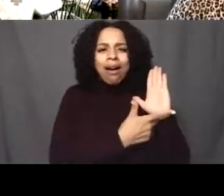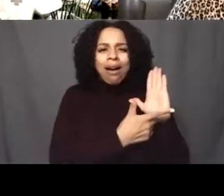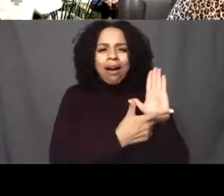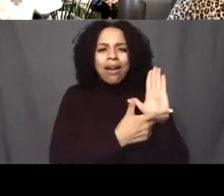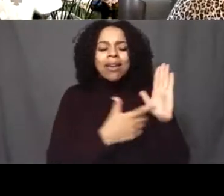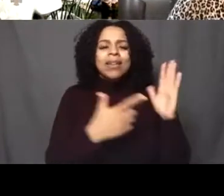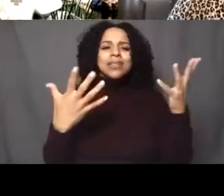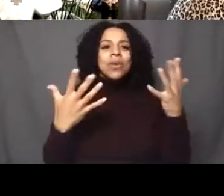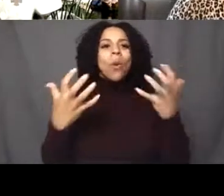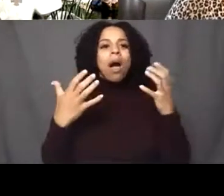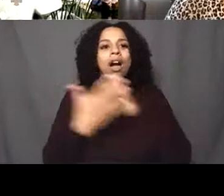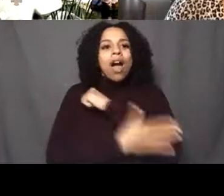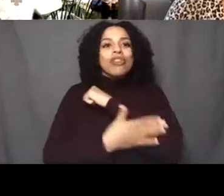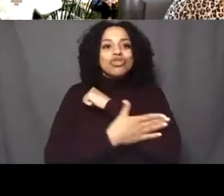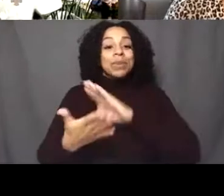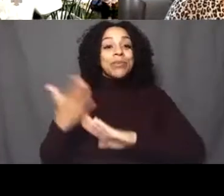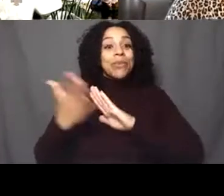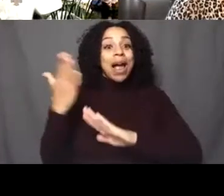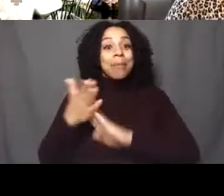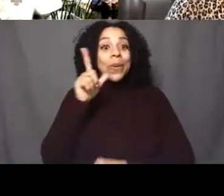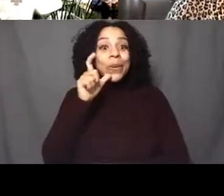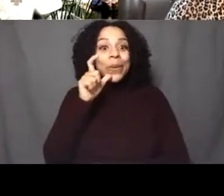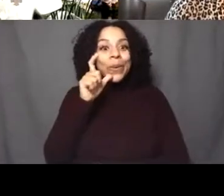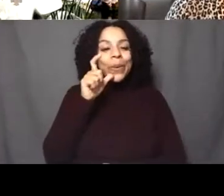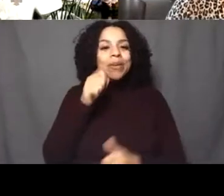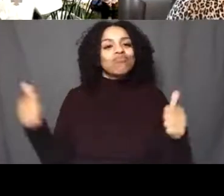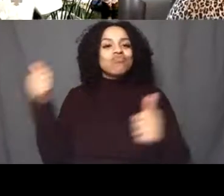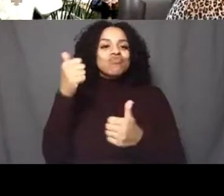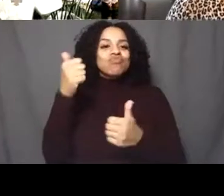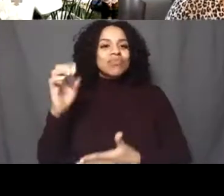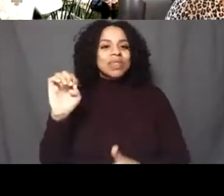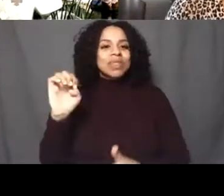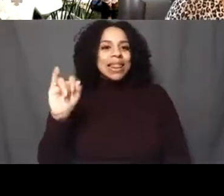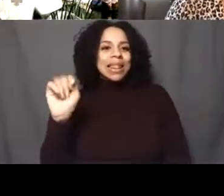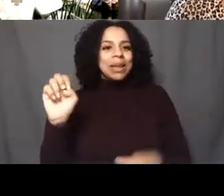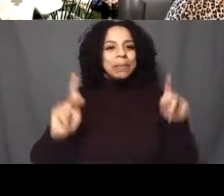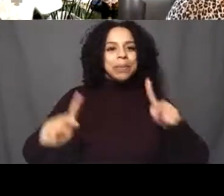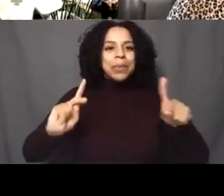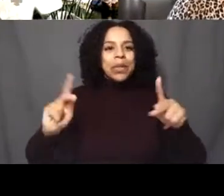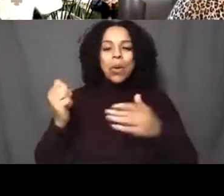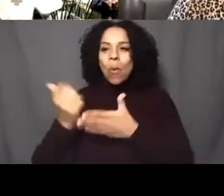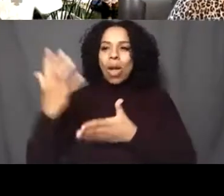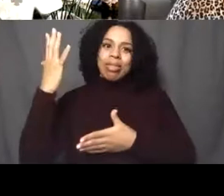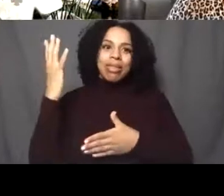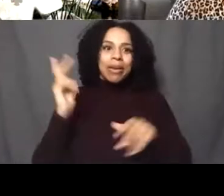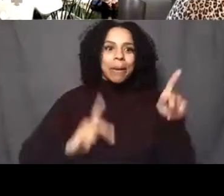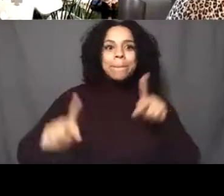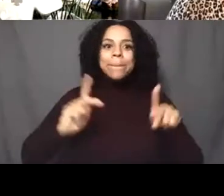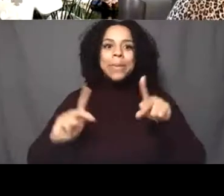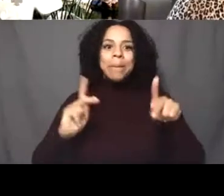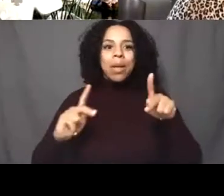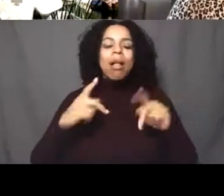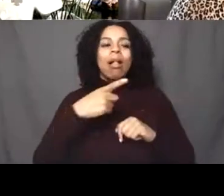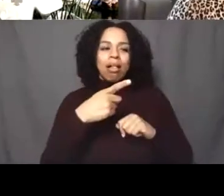elites, where white landed wealthy people are the legitimate actors in a democracy, and Black